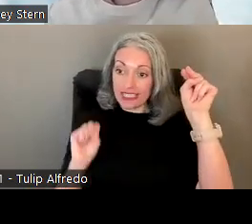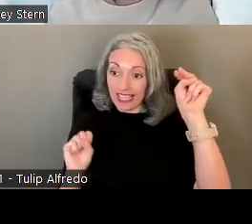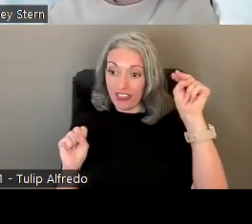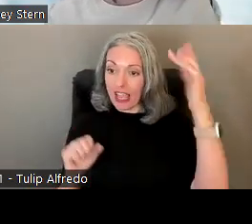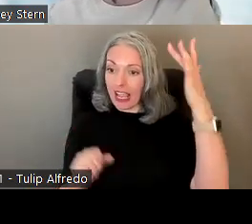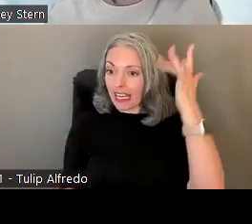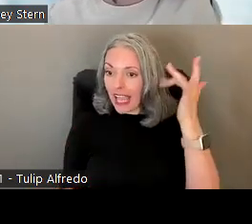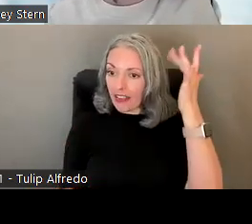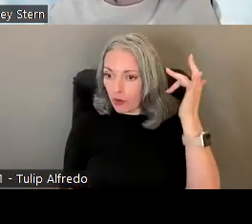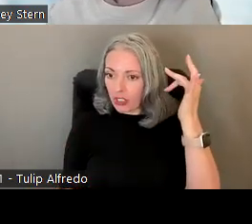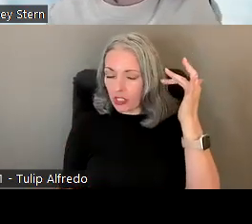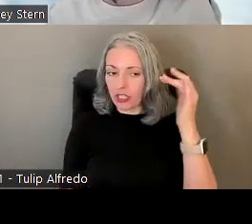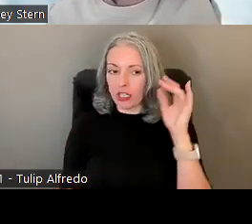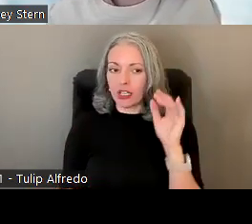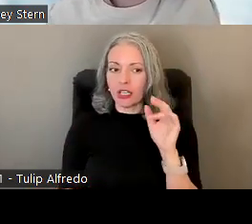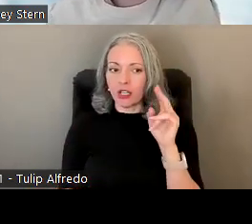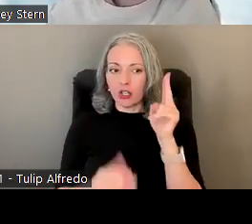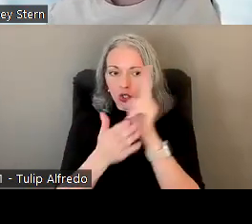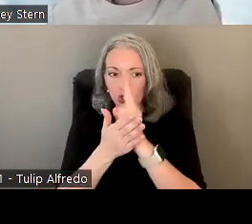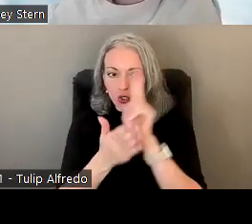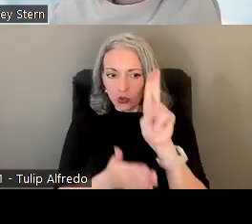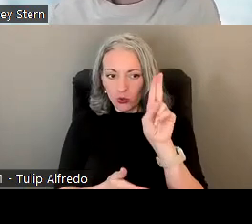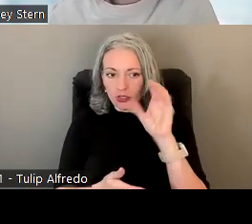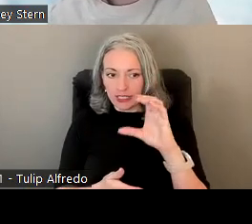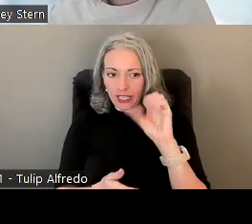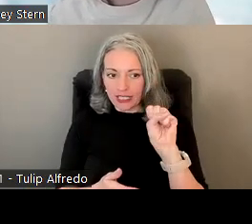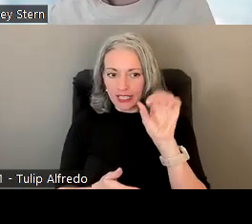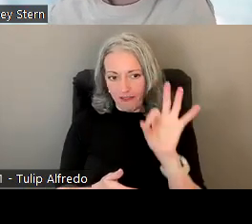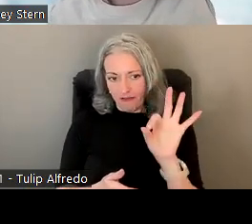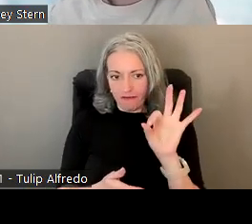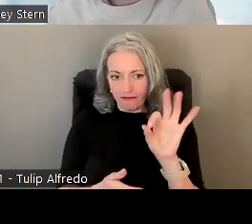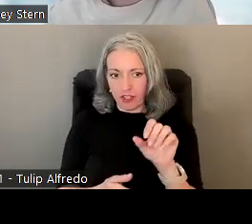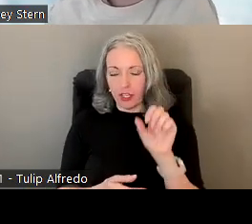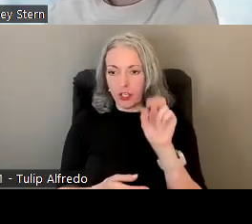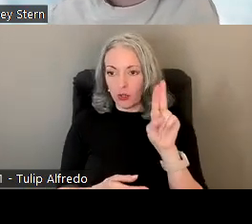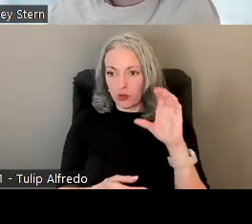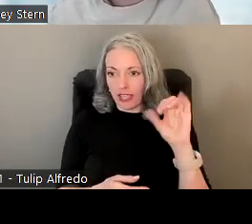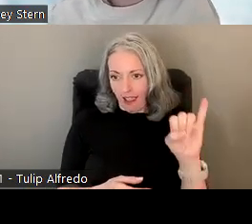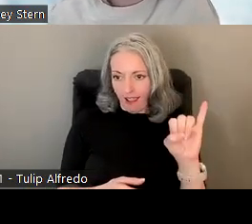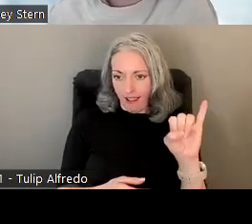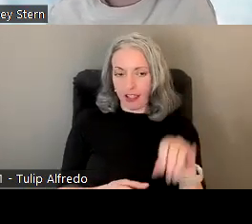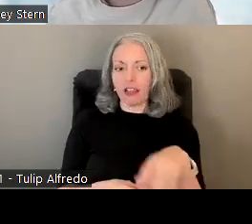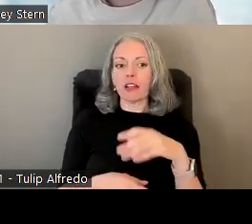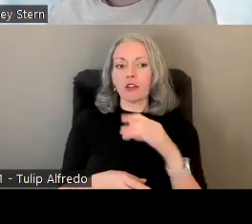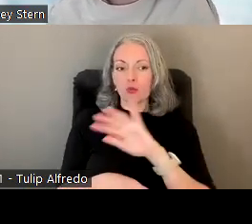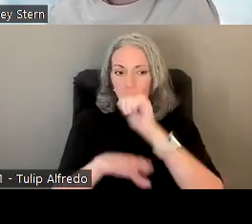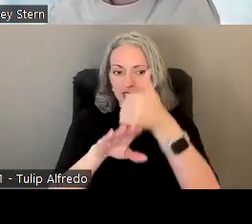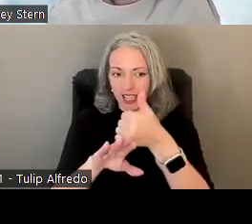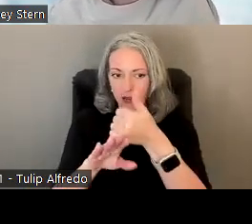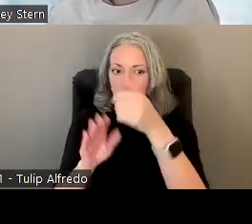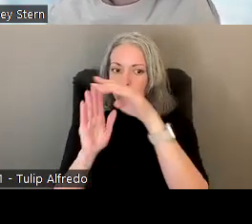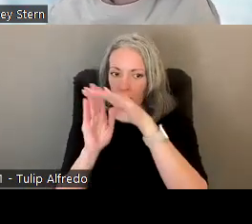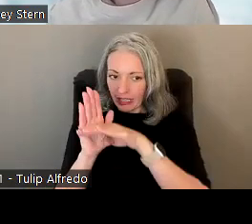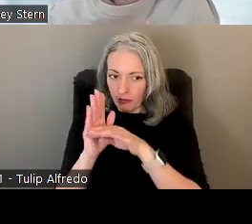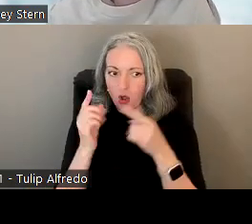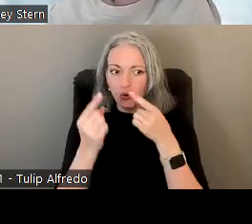the University of California, San Francisco at Fresno and the University of California at Irvine to create the curriculum with a goal of